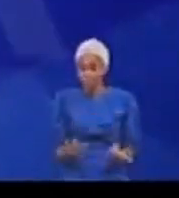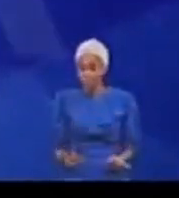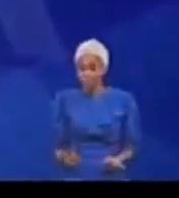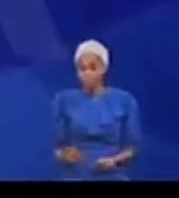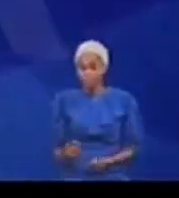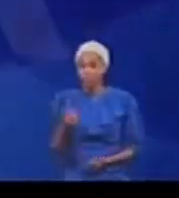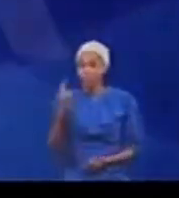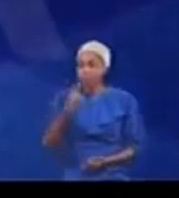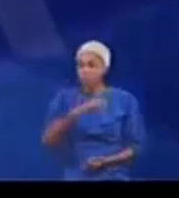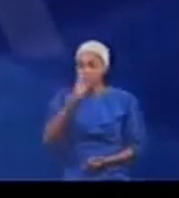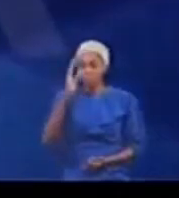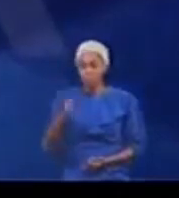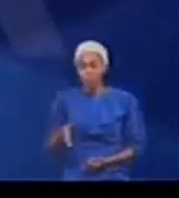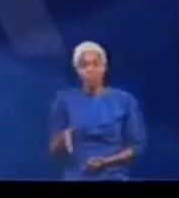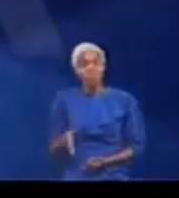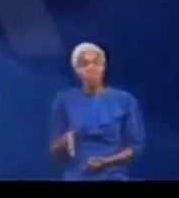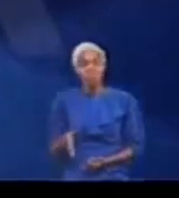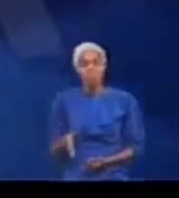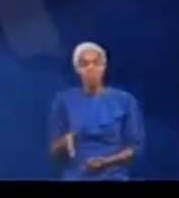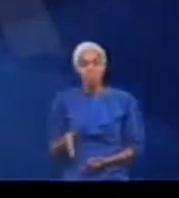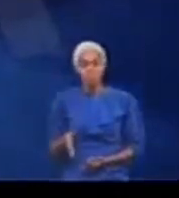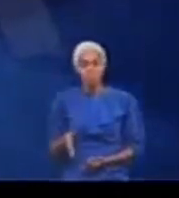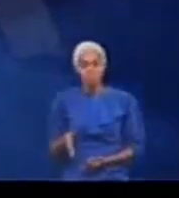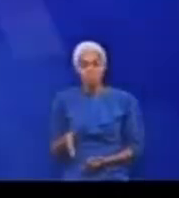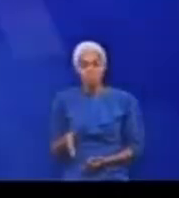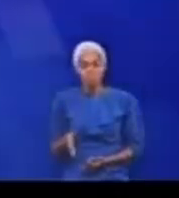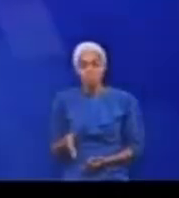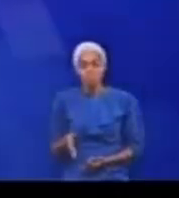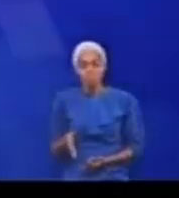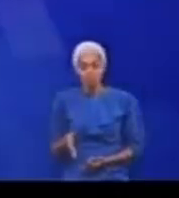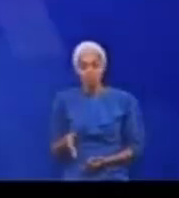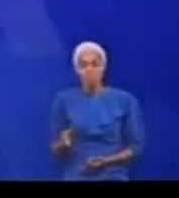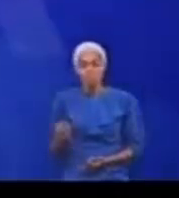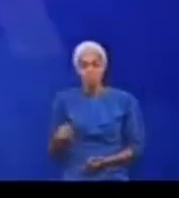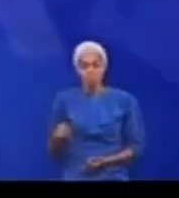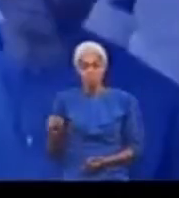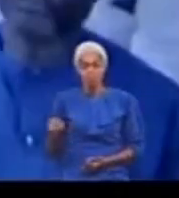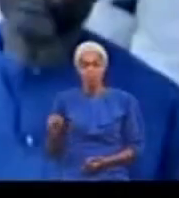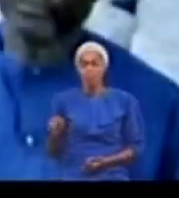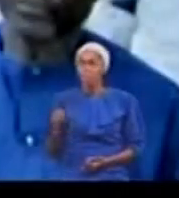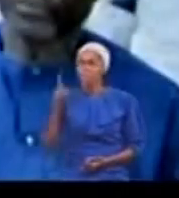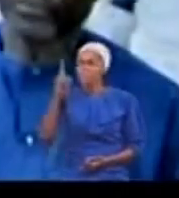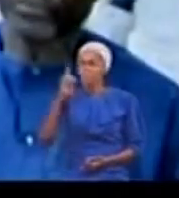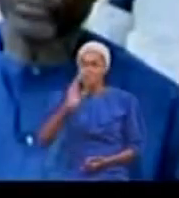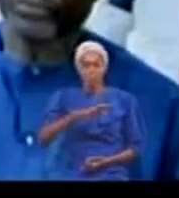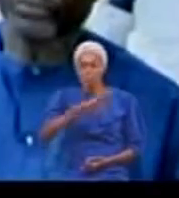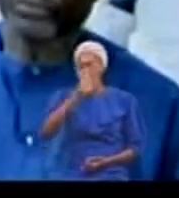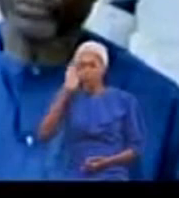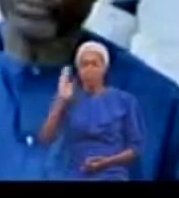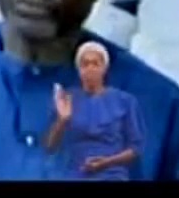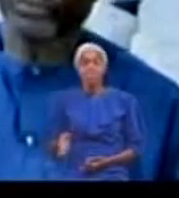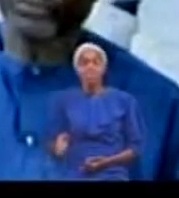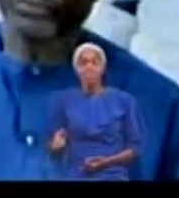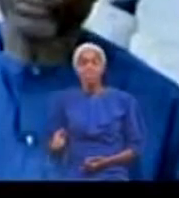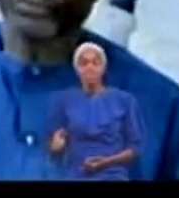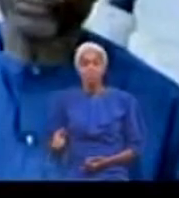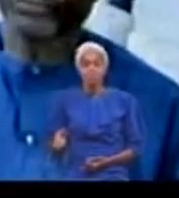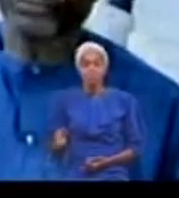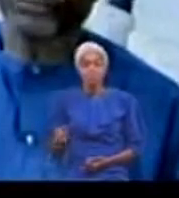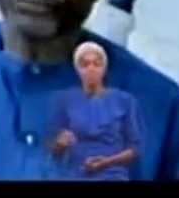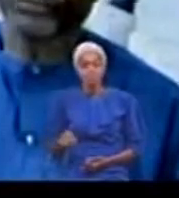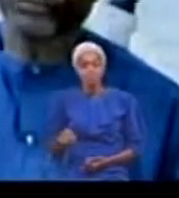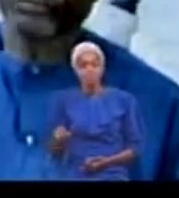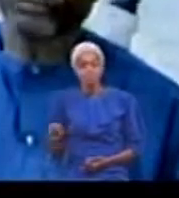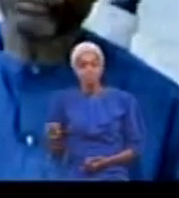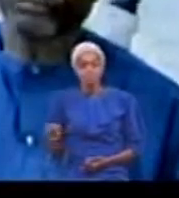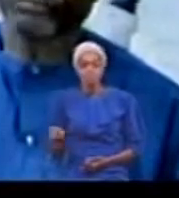So why would he fail now? He won't. That's right. He'll never fail us. He'll never leave